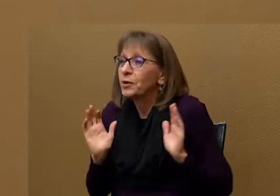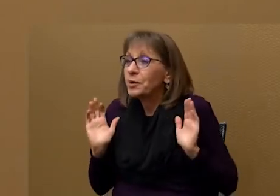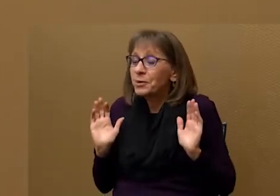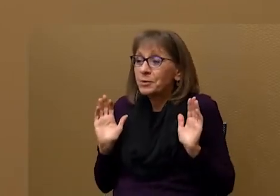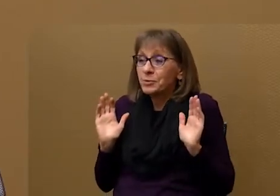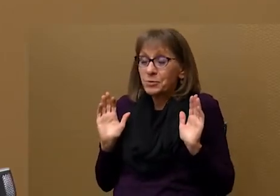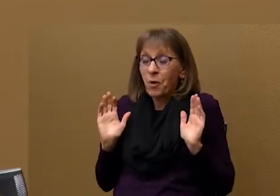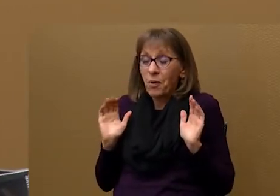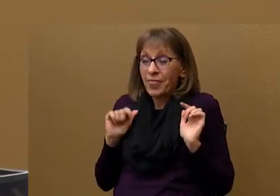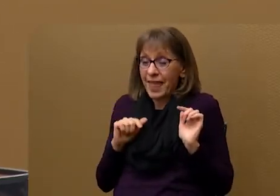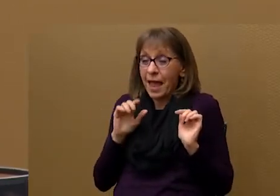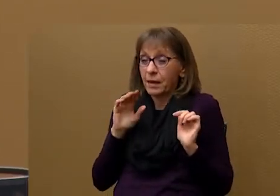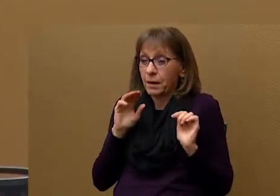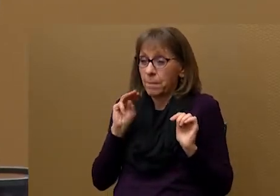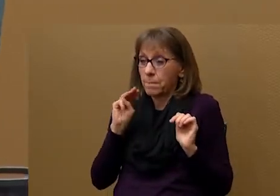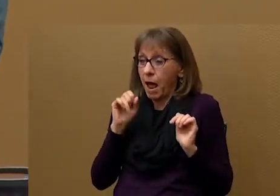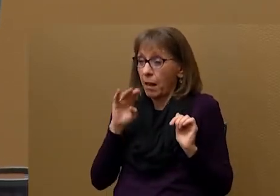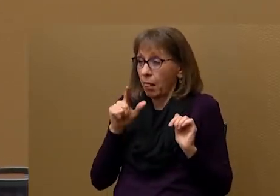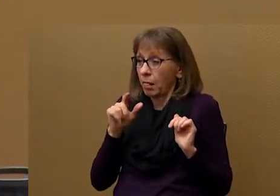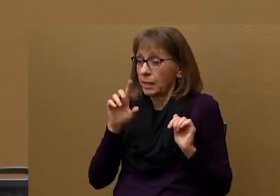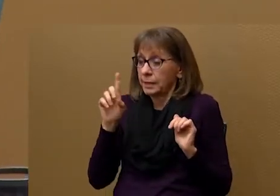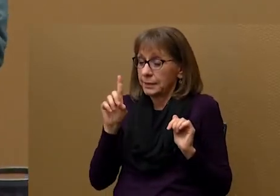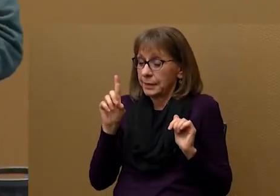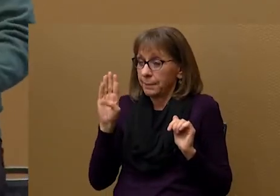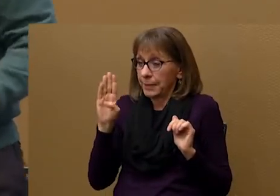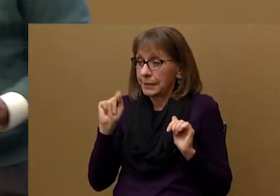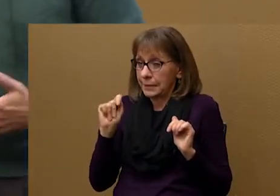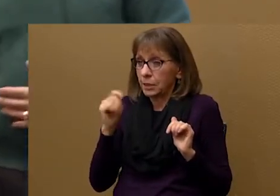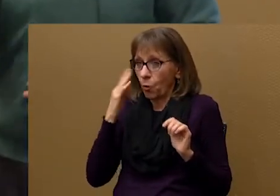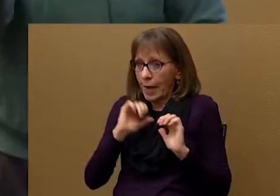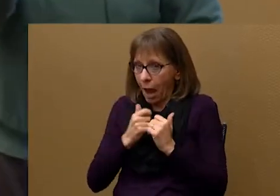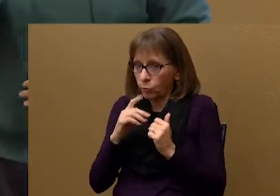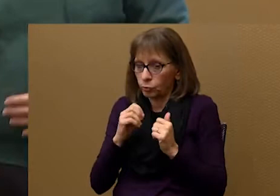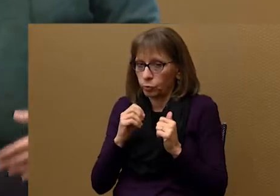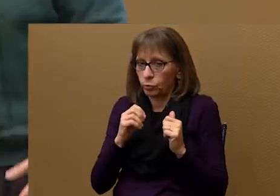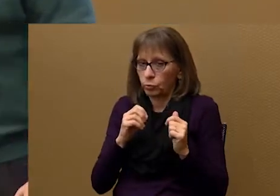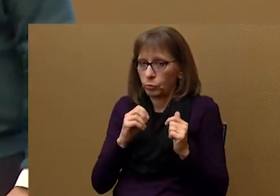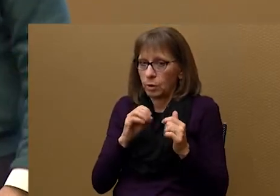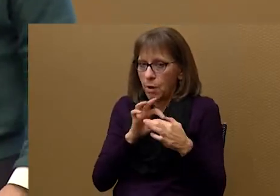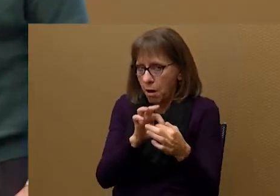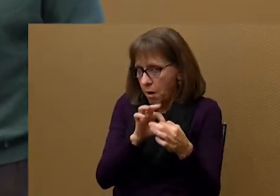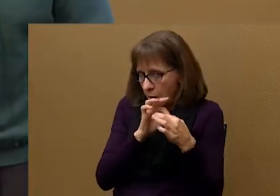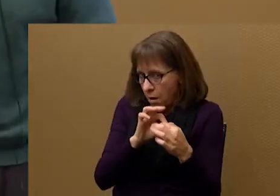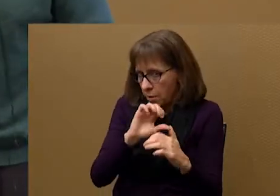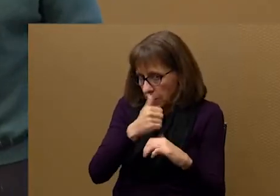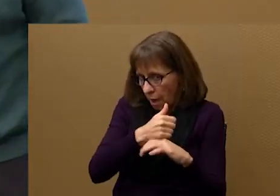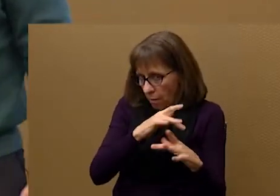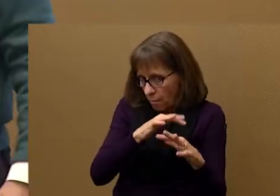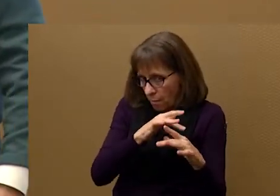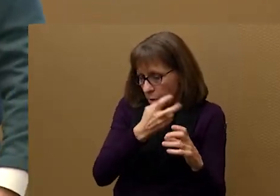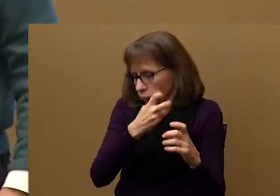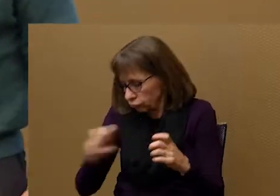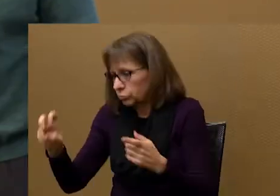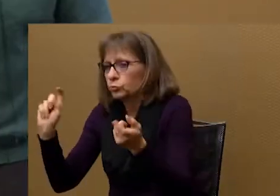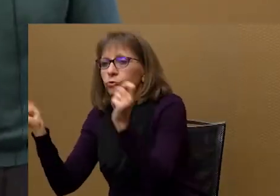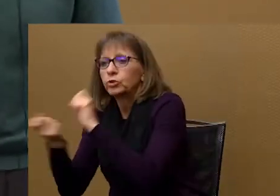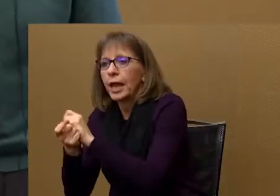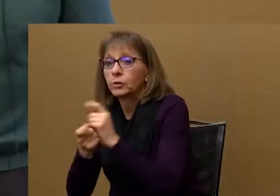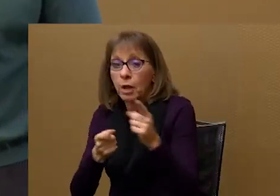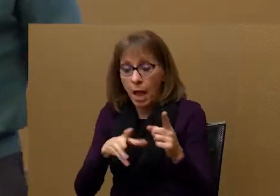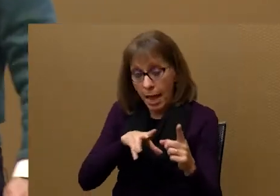building strategies. So the art of therapy in this model is knowing how to move in the dialectic